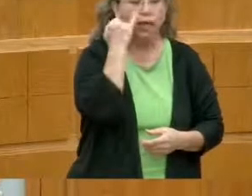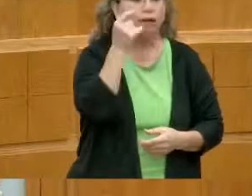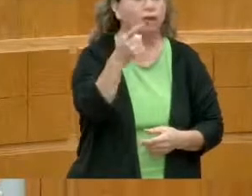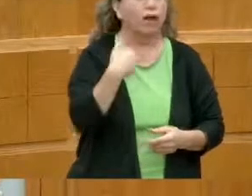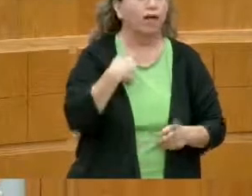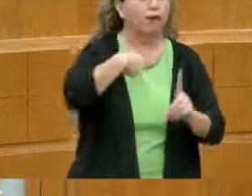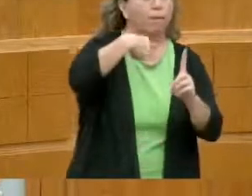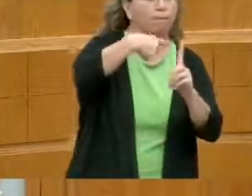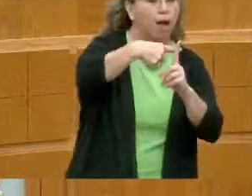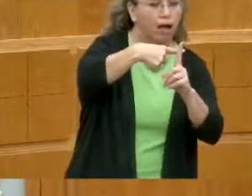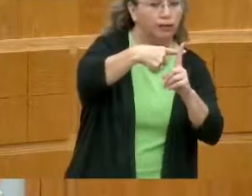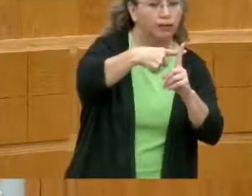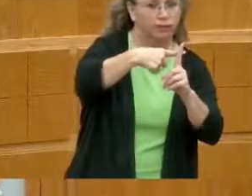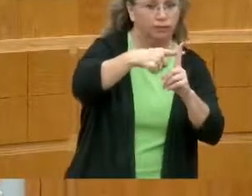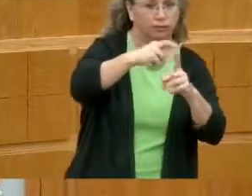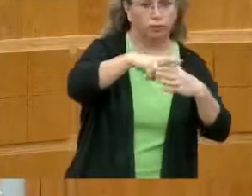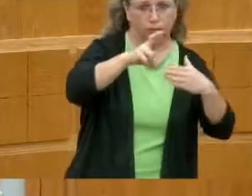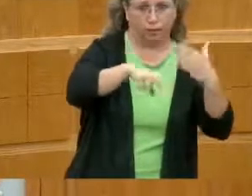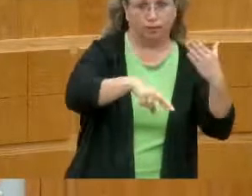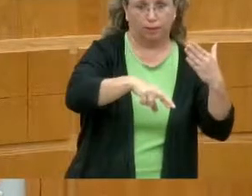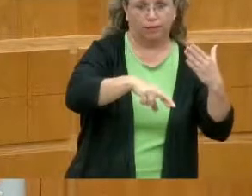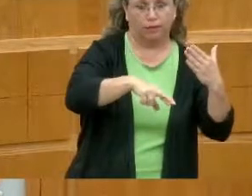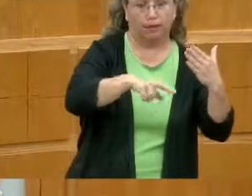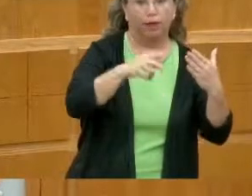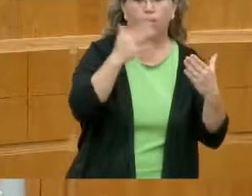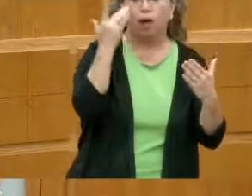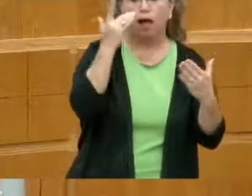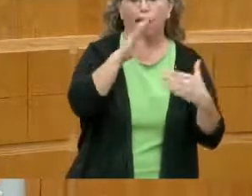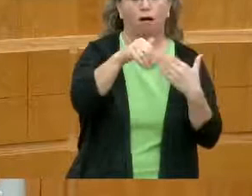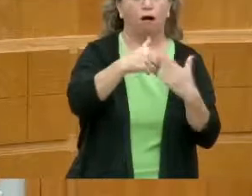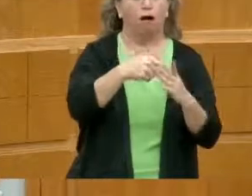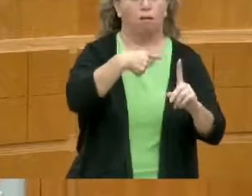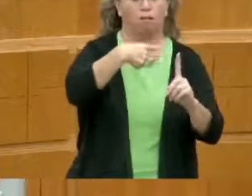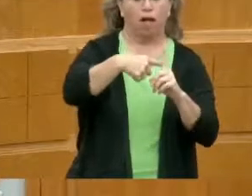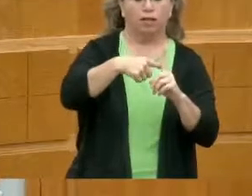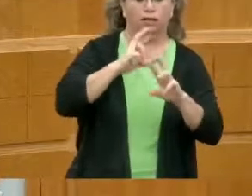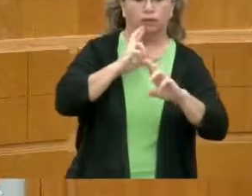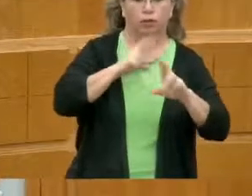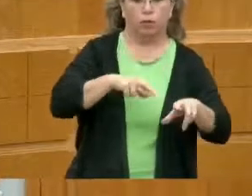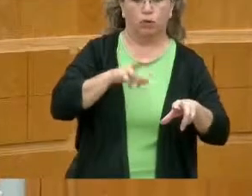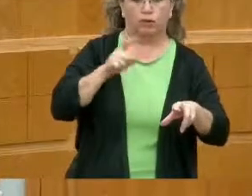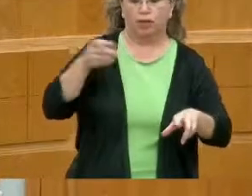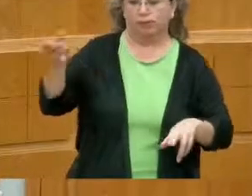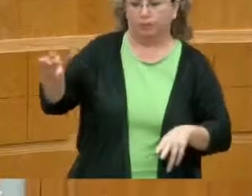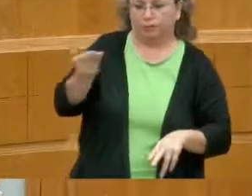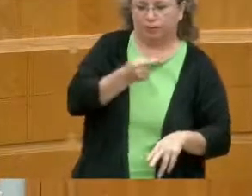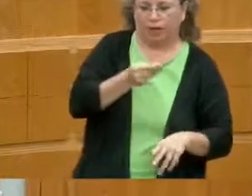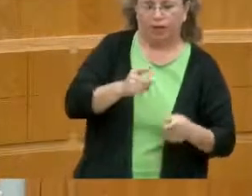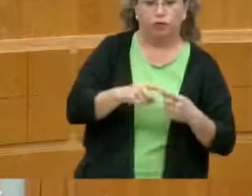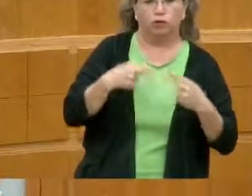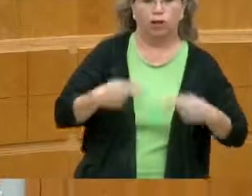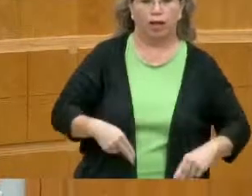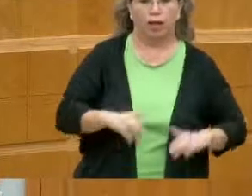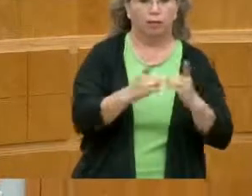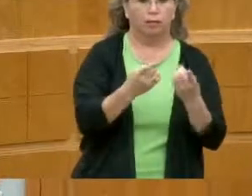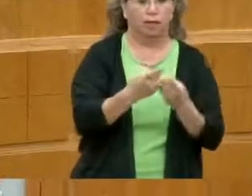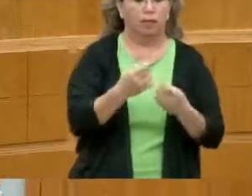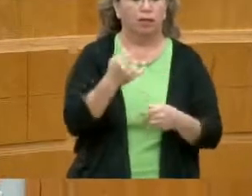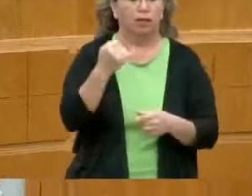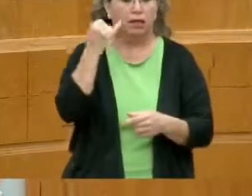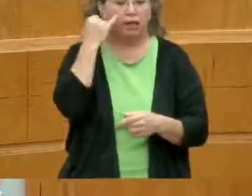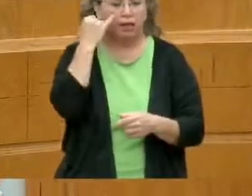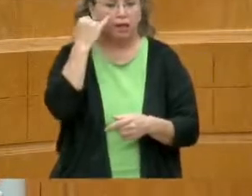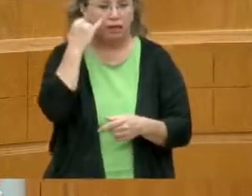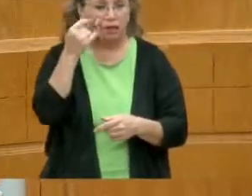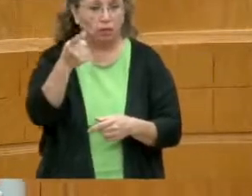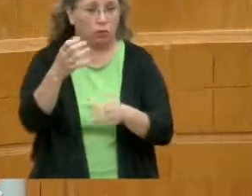because all positives by law are required to be submitted to the health district. So negatives, if you're looking for a negative, it's coming from the